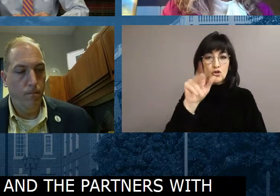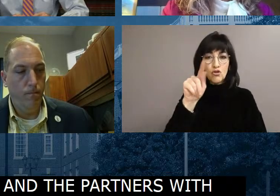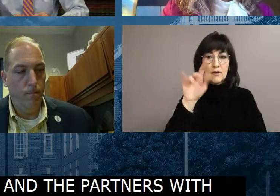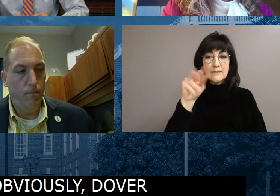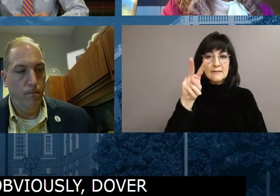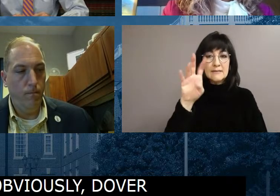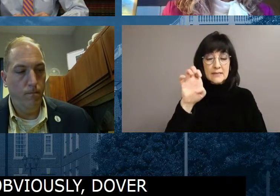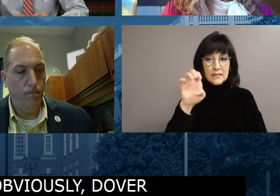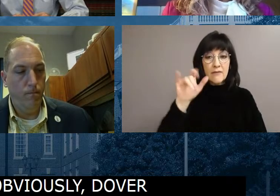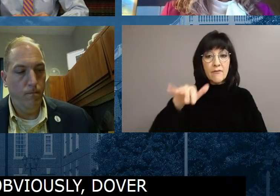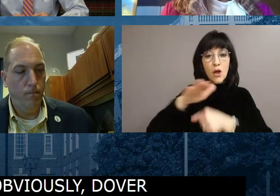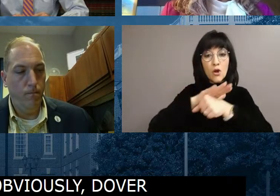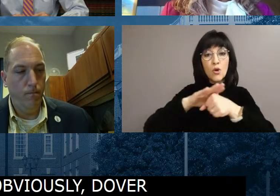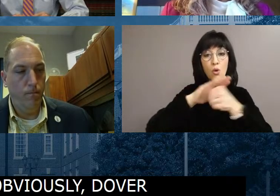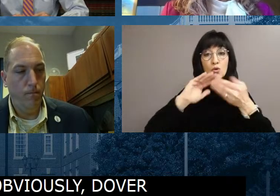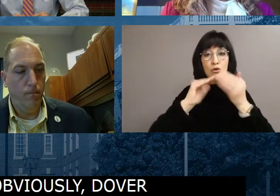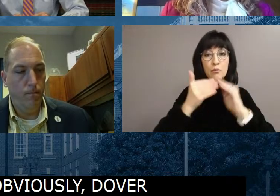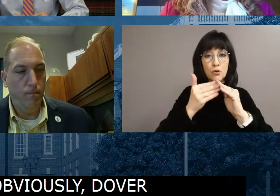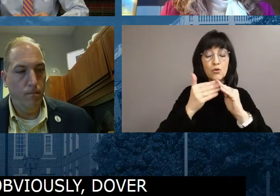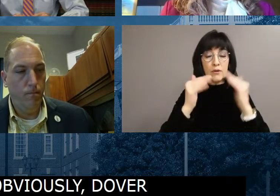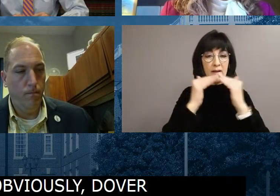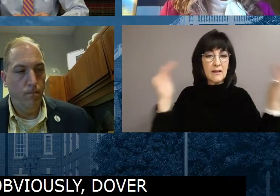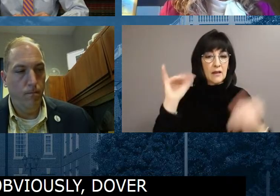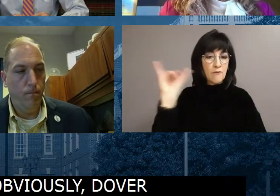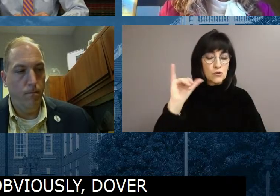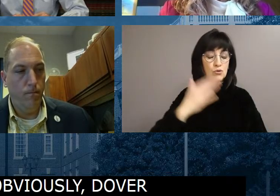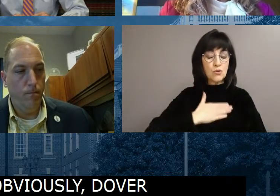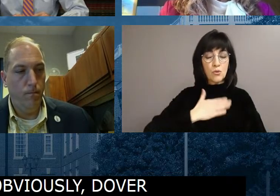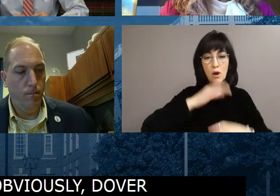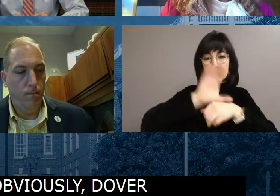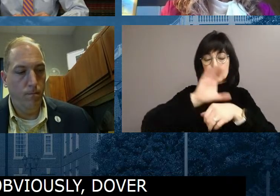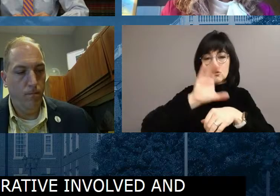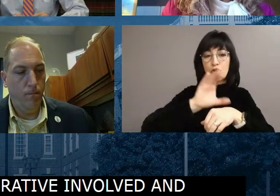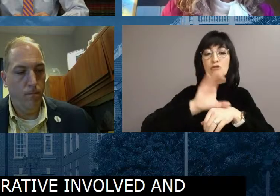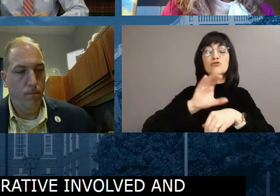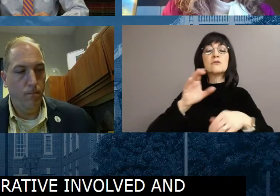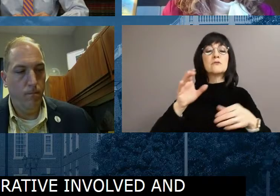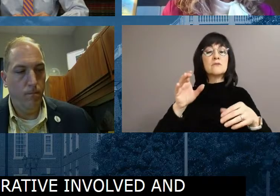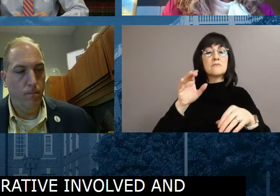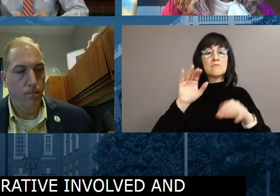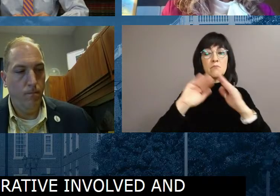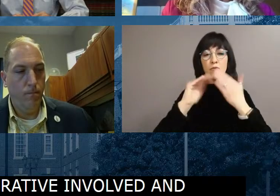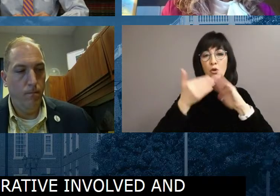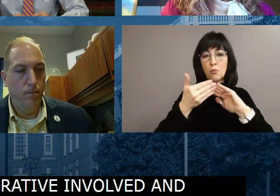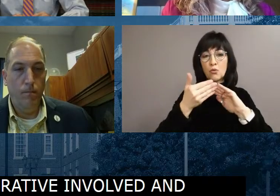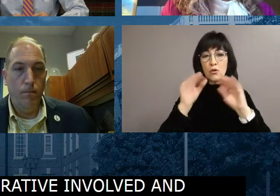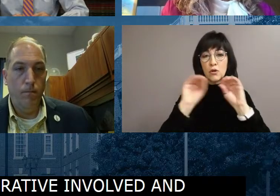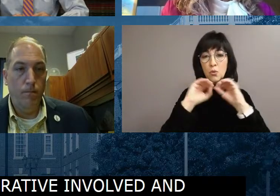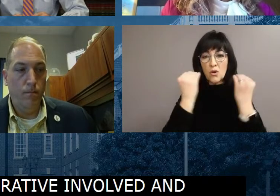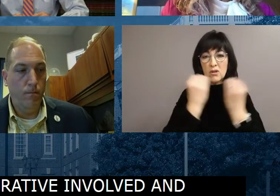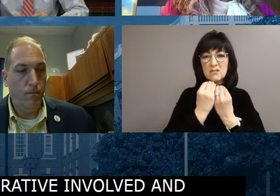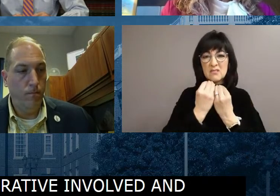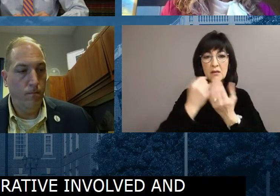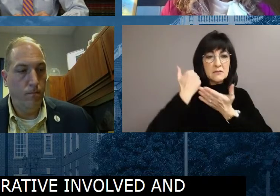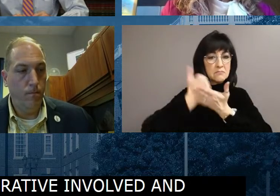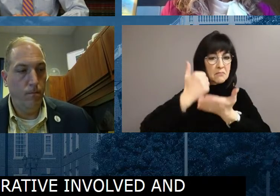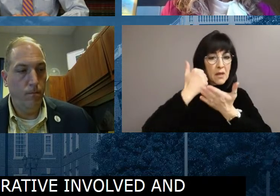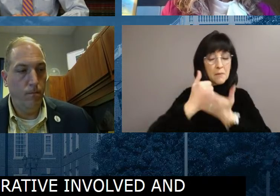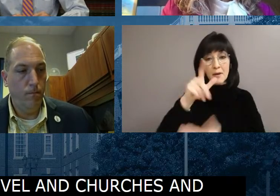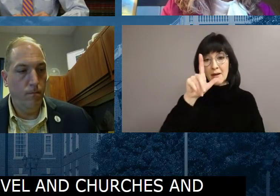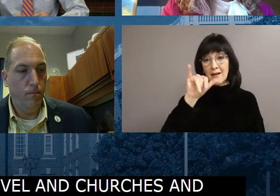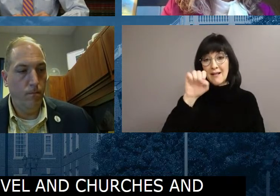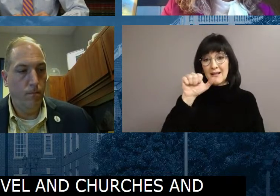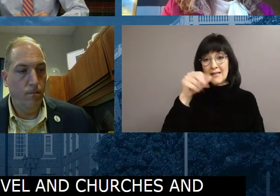at the local community level, churches, community organizations, and those helping Lisa Henry and her team at Public